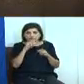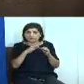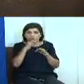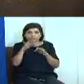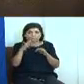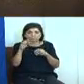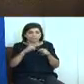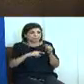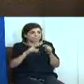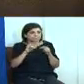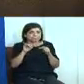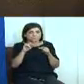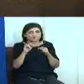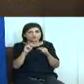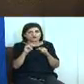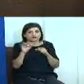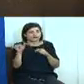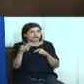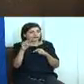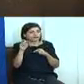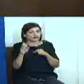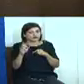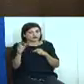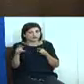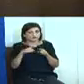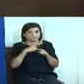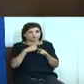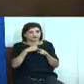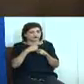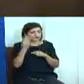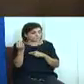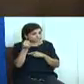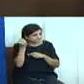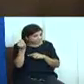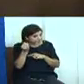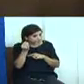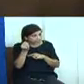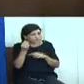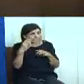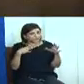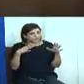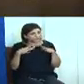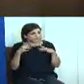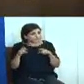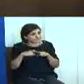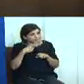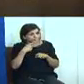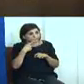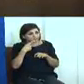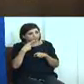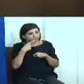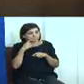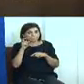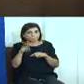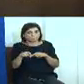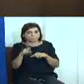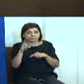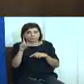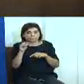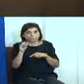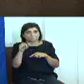procrastinating. I just couldn't do it. Finally, Jane got on the phone Monday on a holiday and called me and said, we have to do this